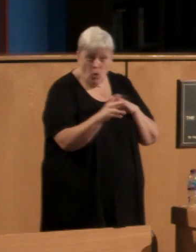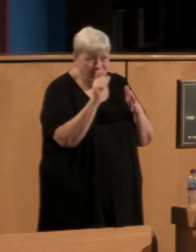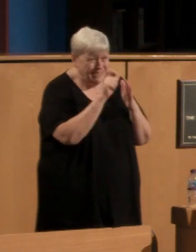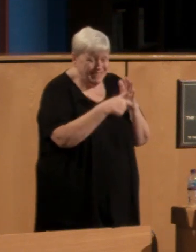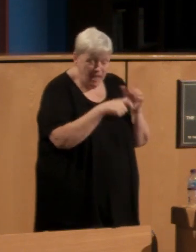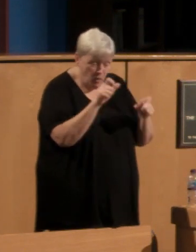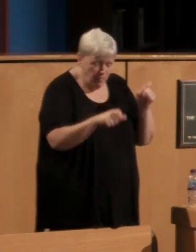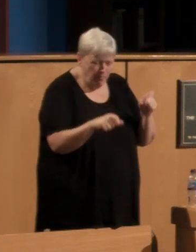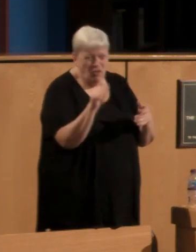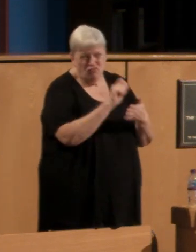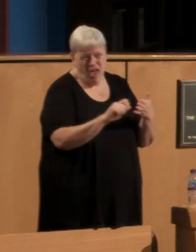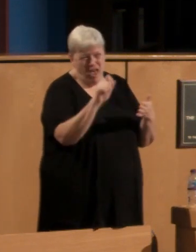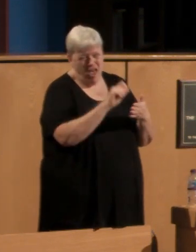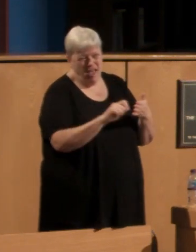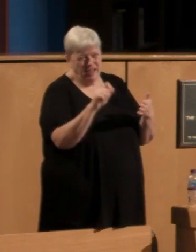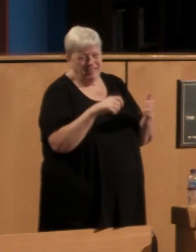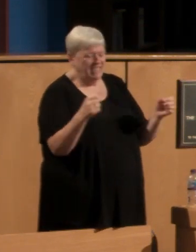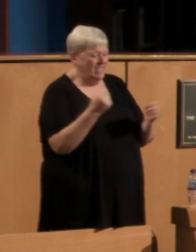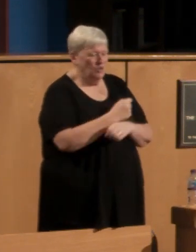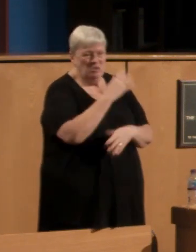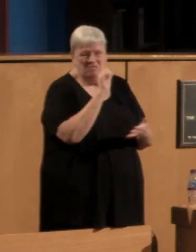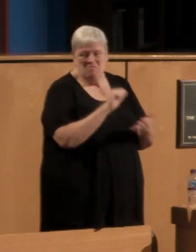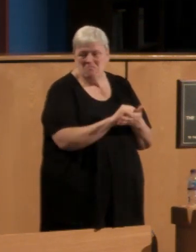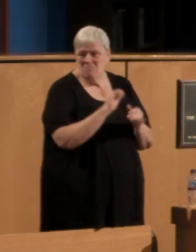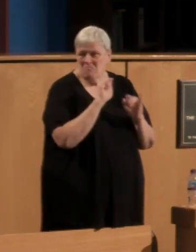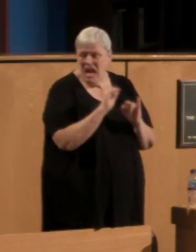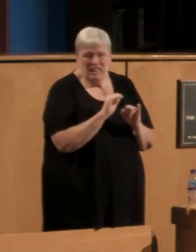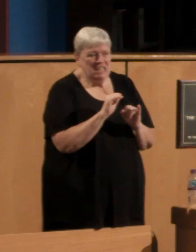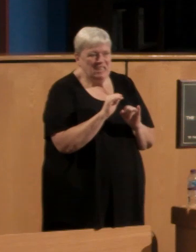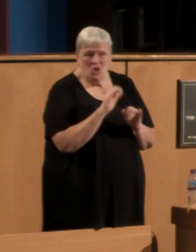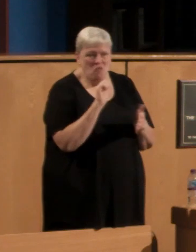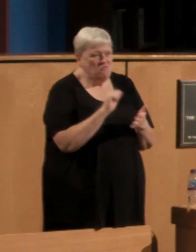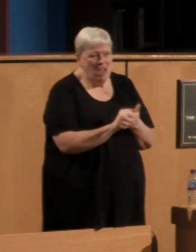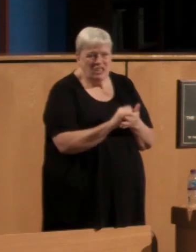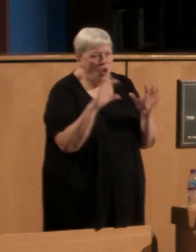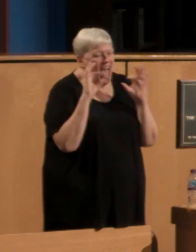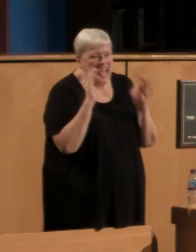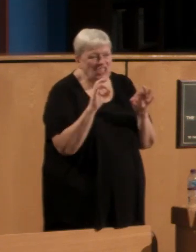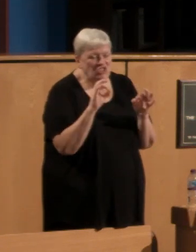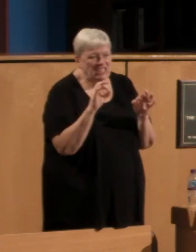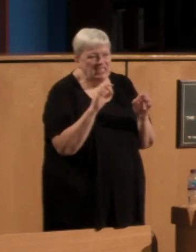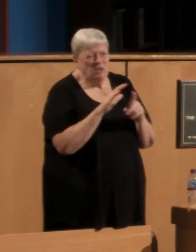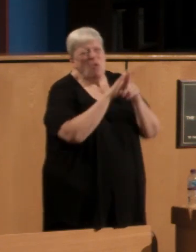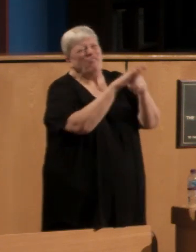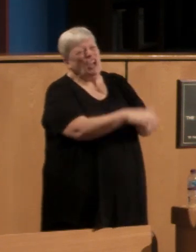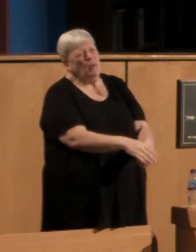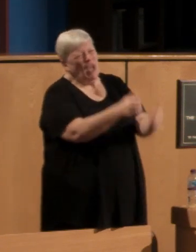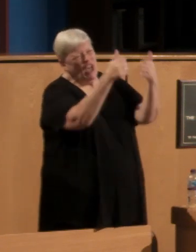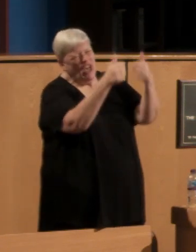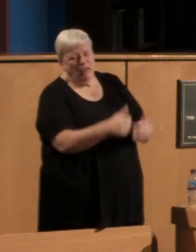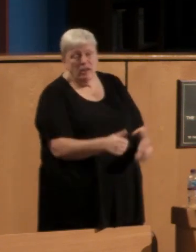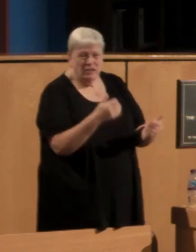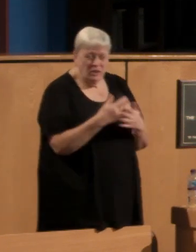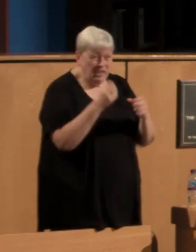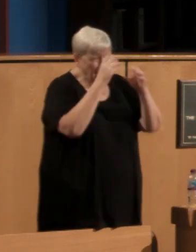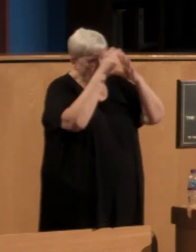those tropes, they do it badly, and it's all, you know, the tropes end up being about overcoming and, you know, just an inspiration